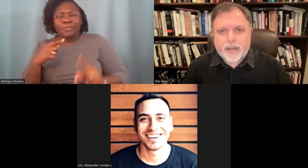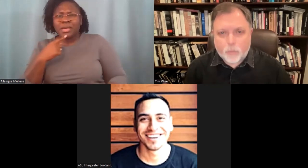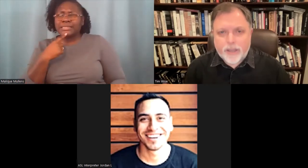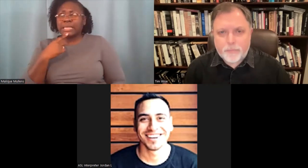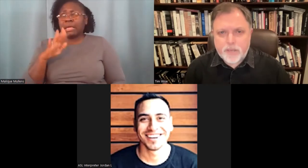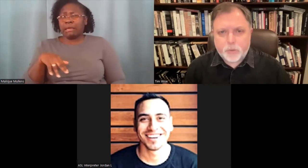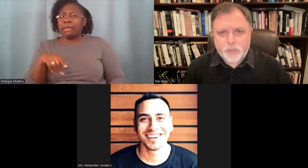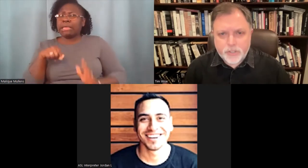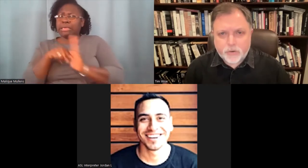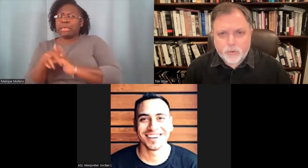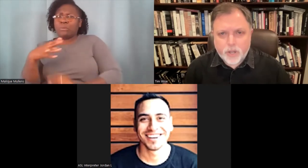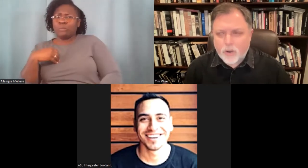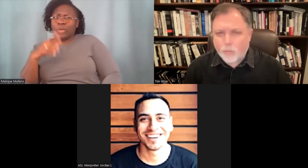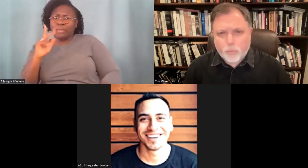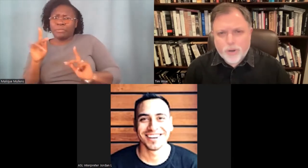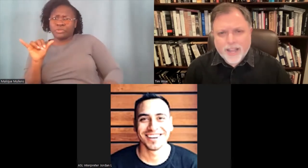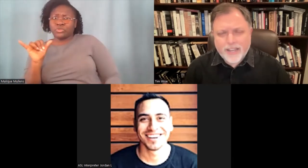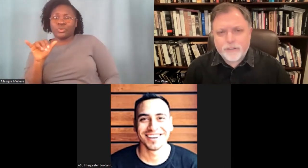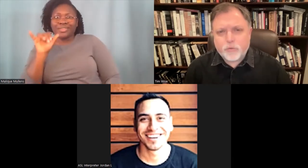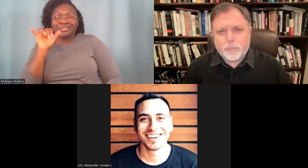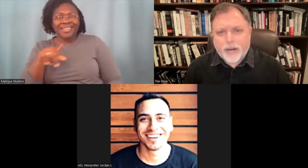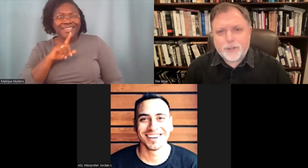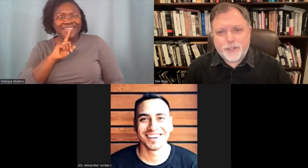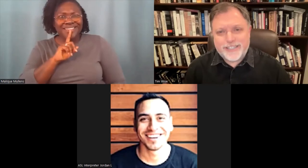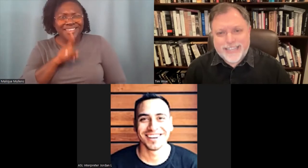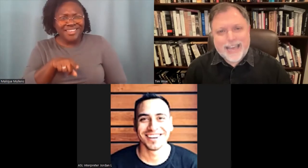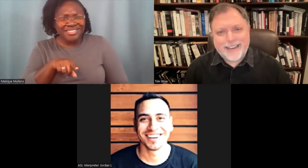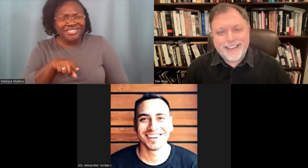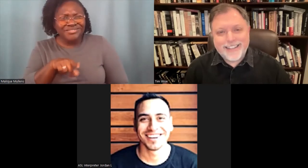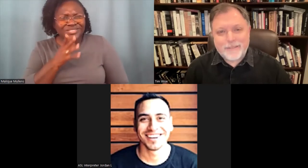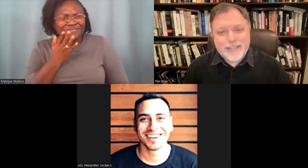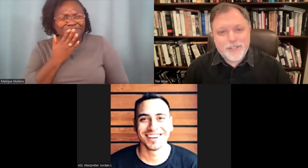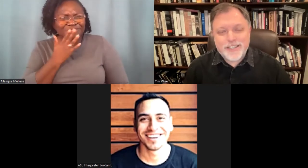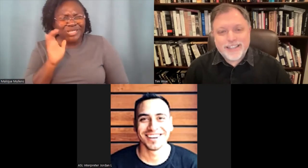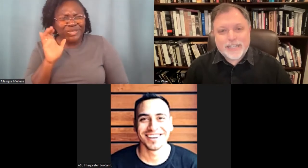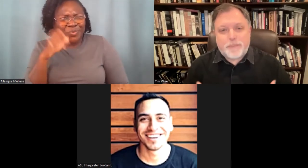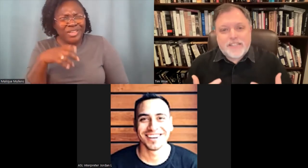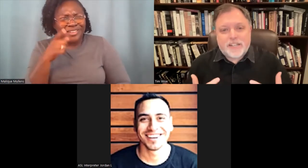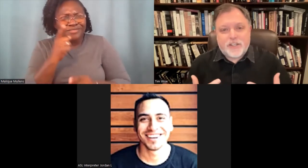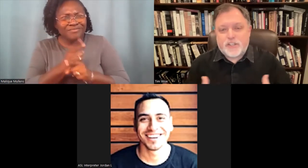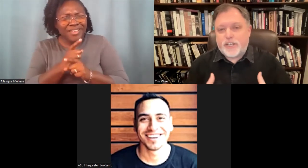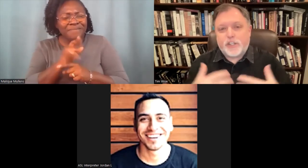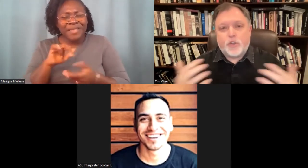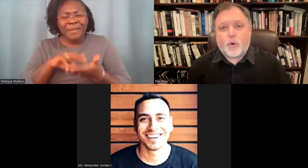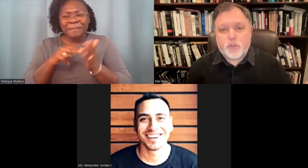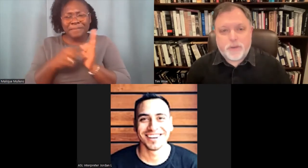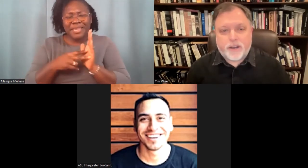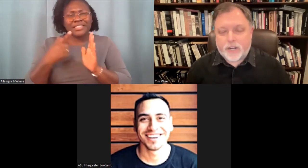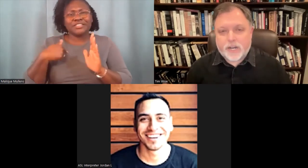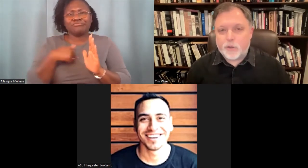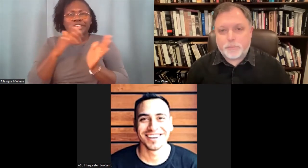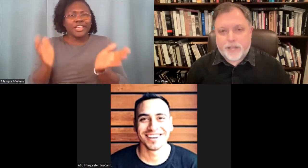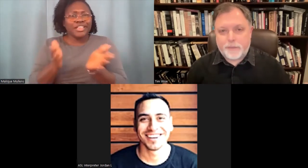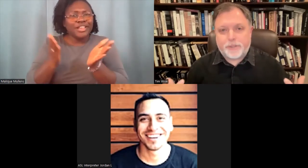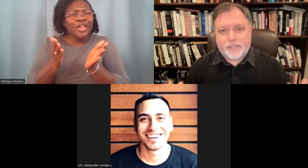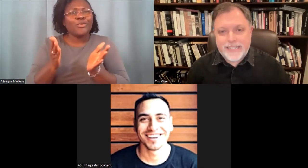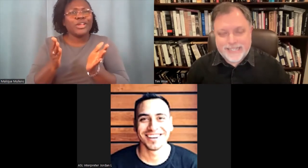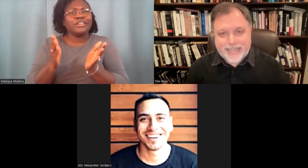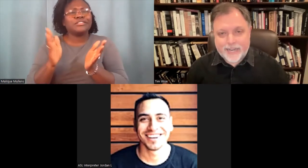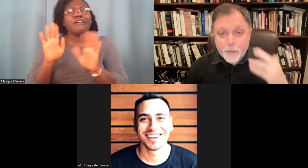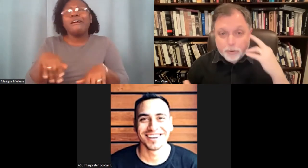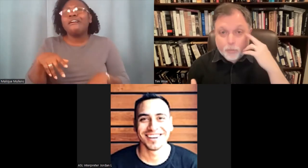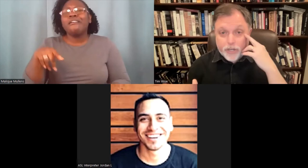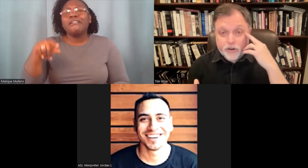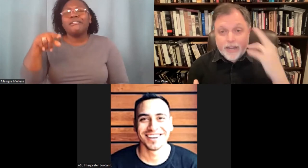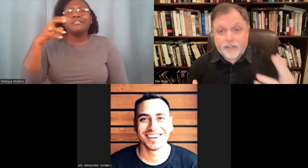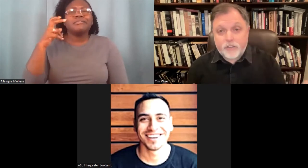kill a lot of white people too. What kind of rebuttal is that? I mean, that's basically just an endorsement of a colorblind police